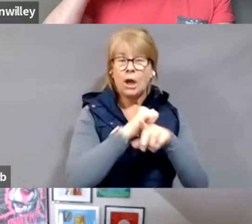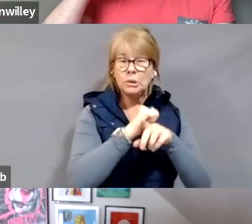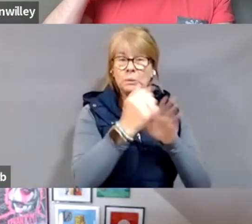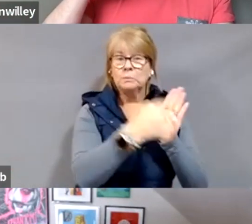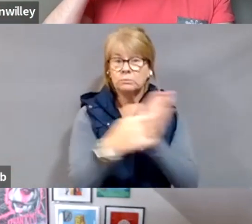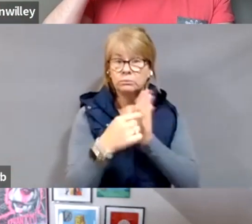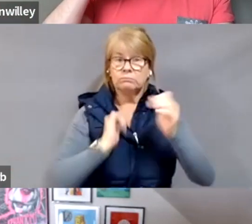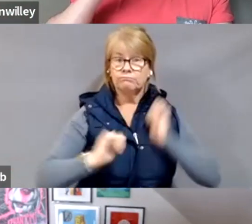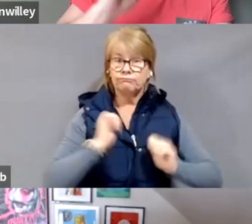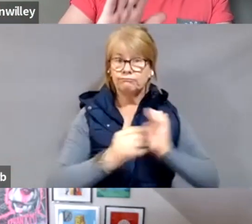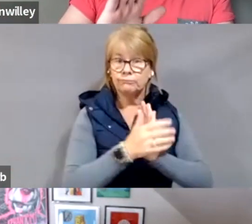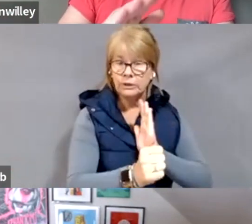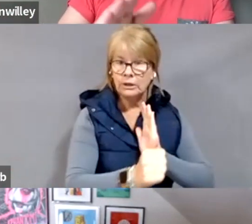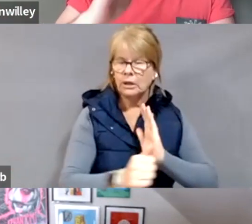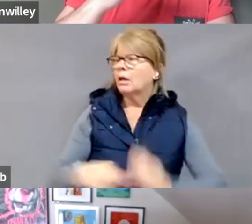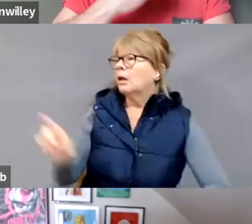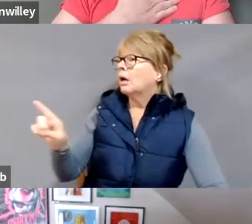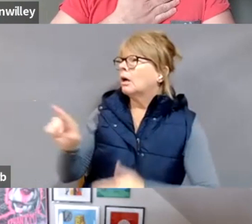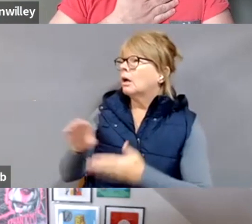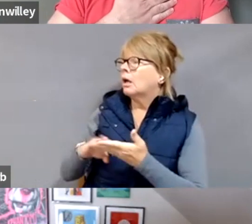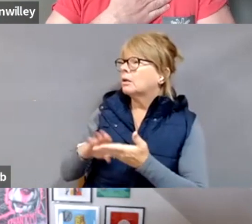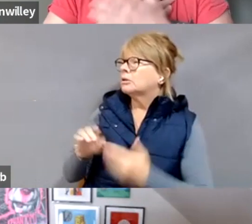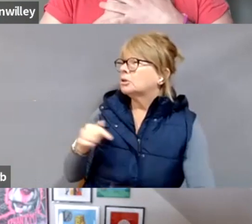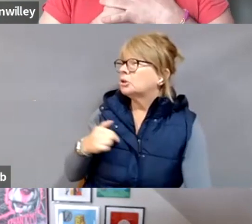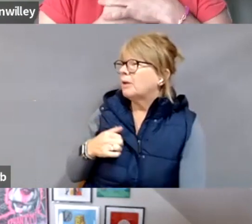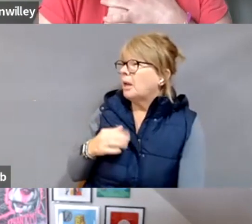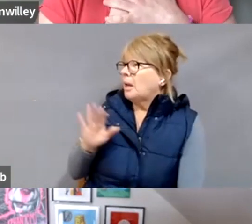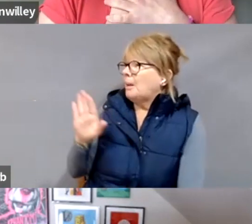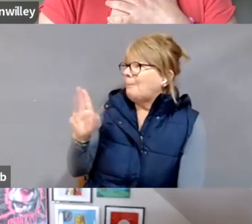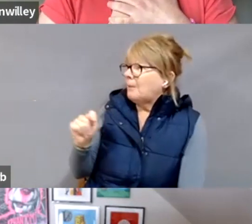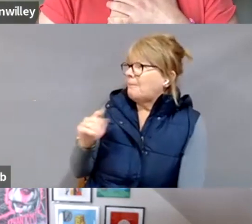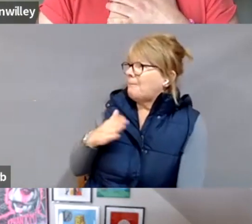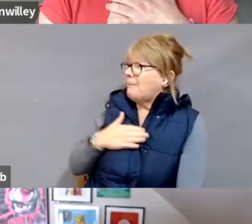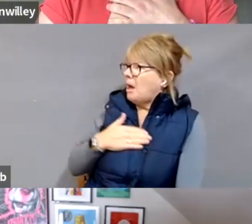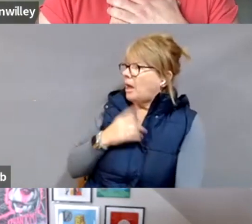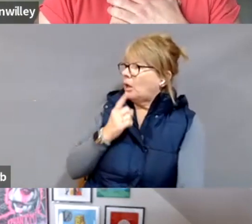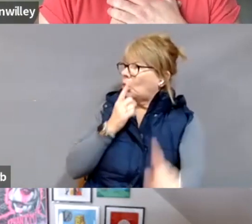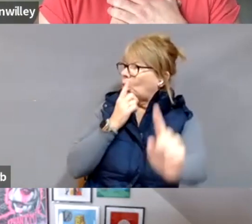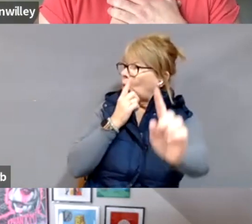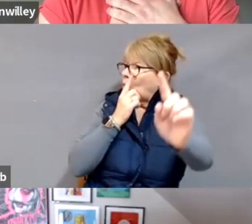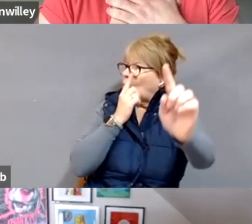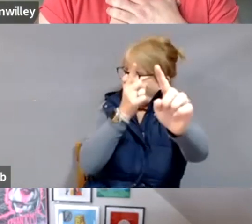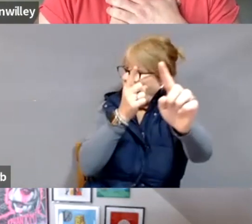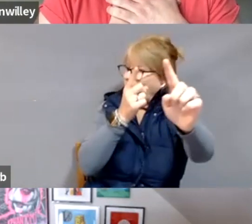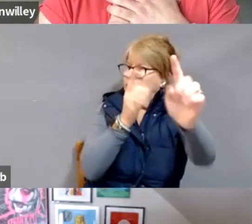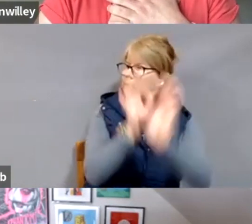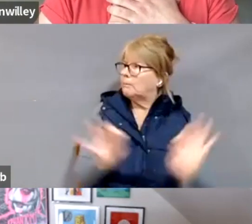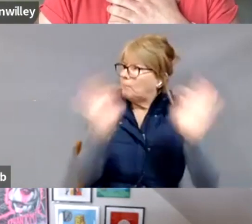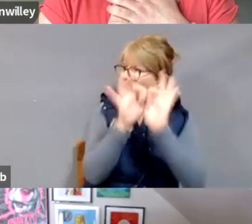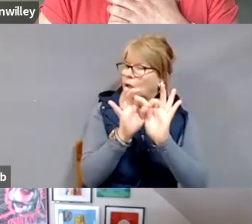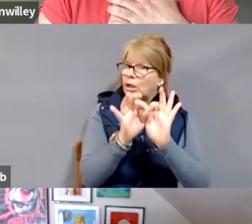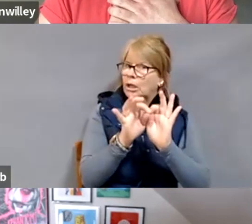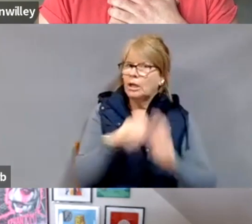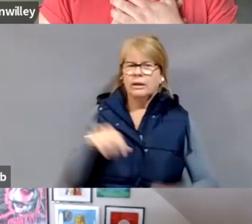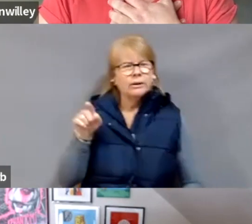have this, excuse me, but my direction is very important. And